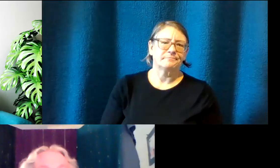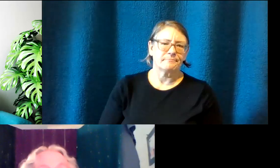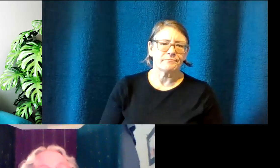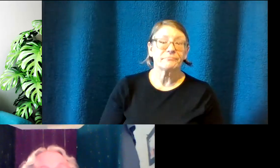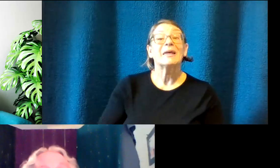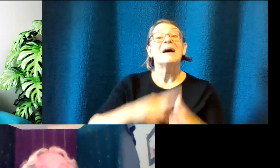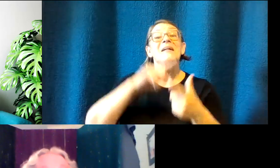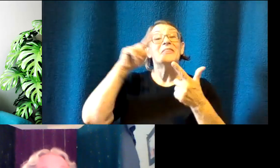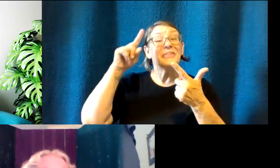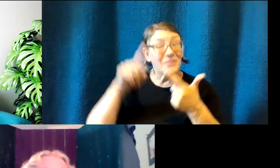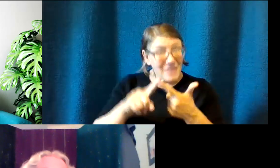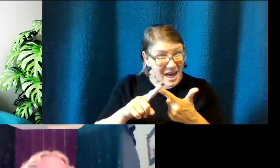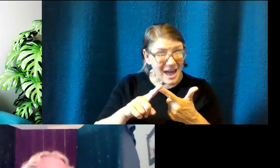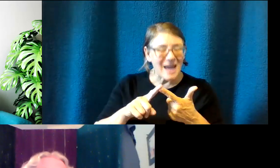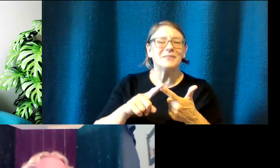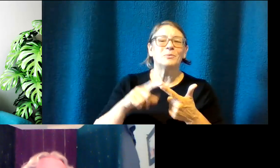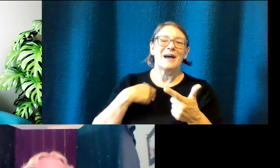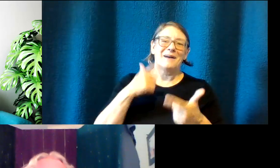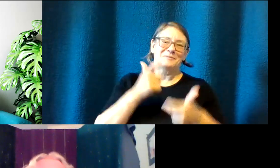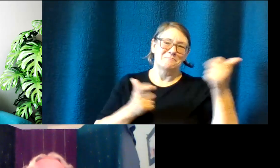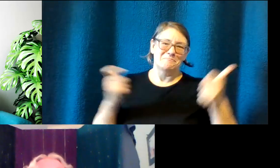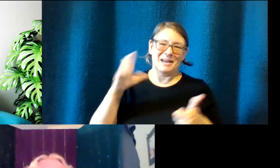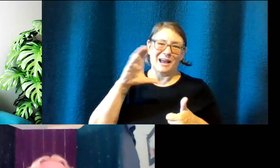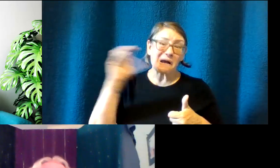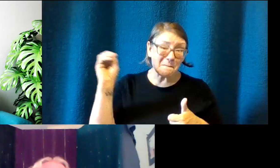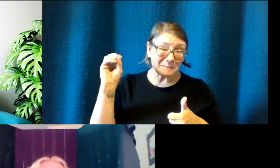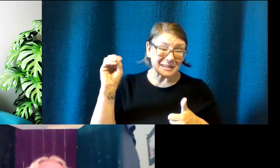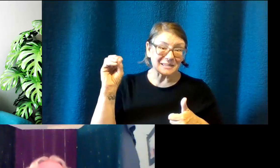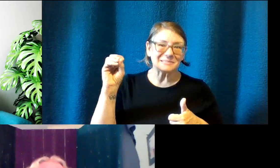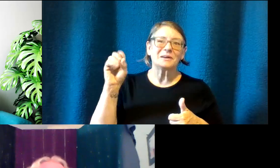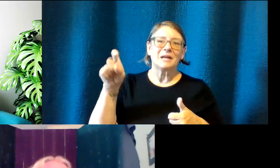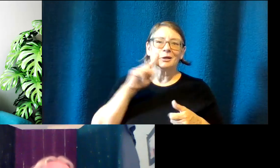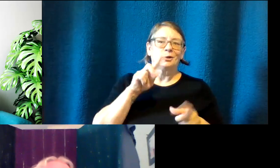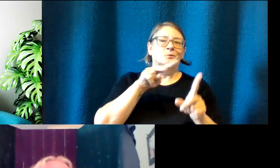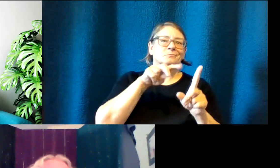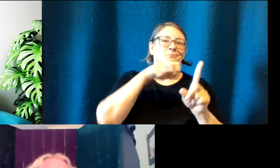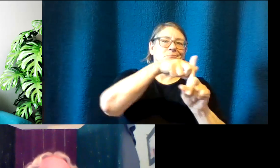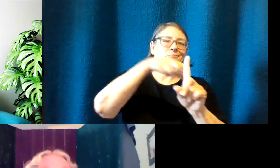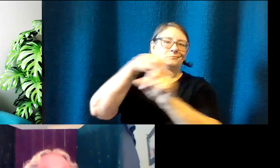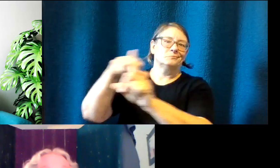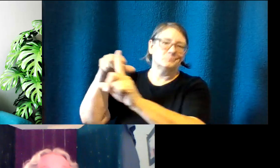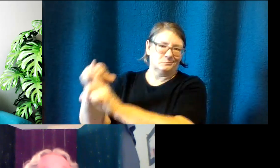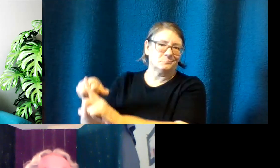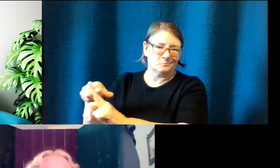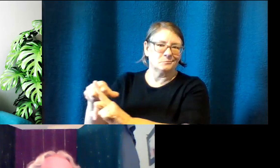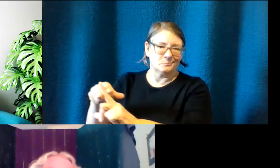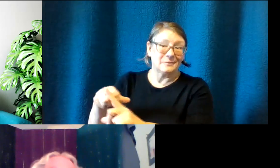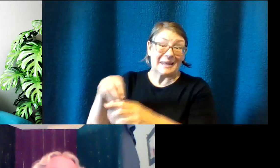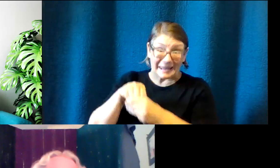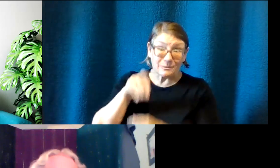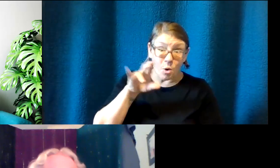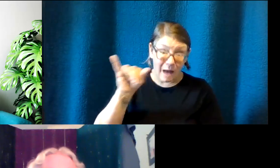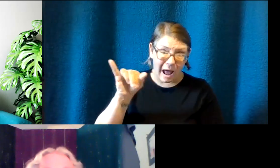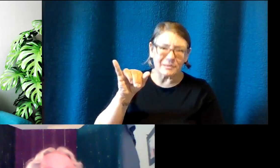Then there's all these big corporations that are also in Rhode Island that could